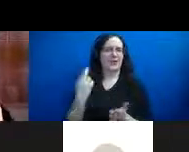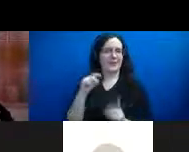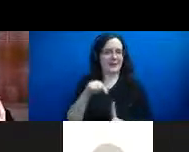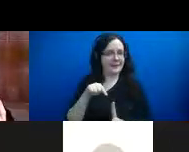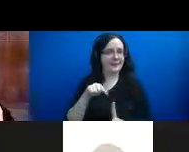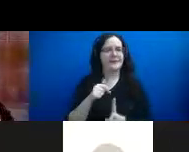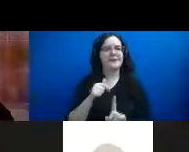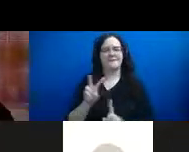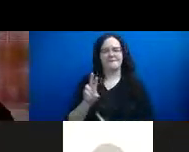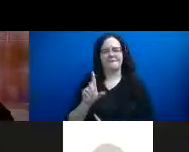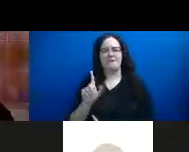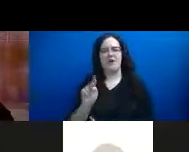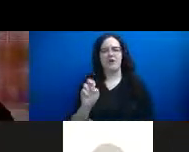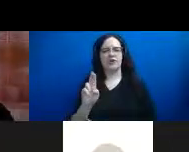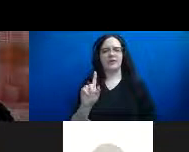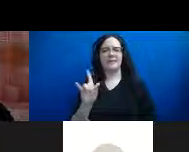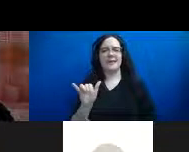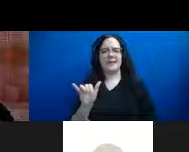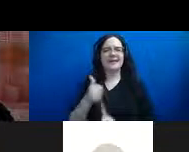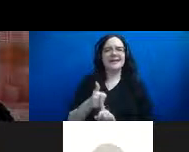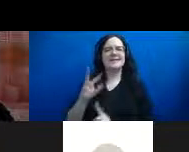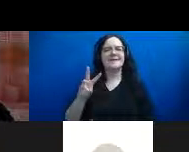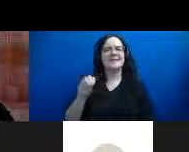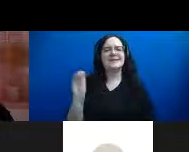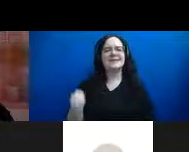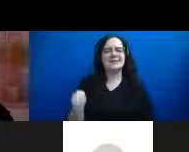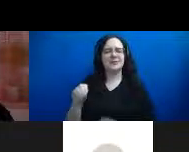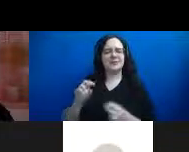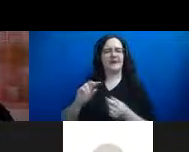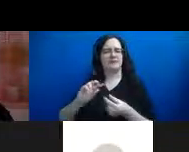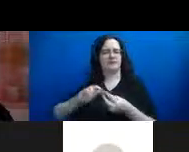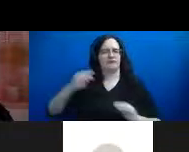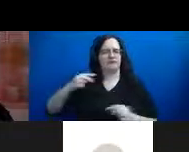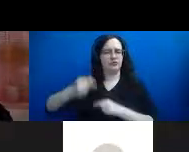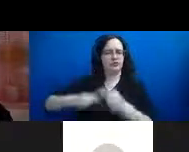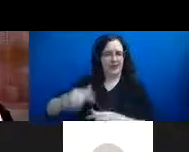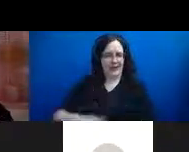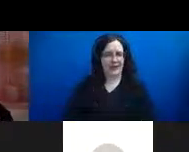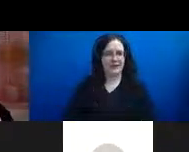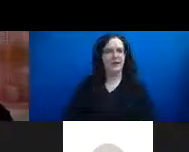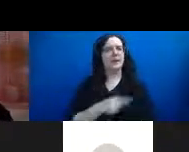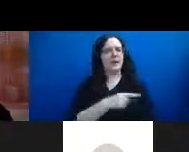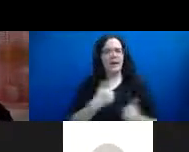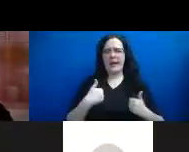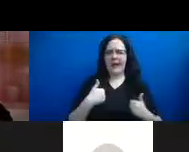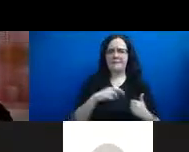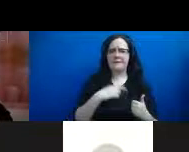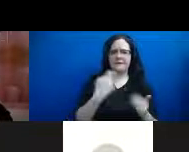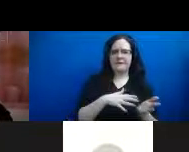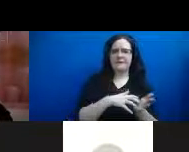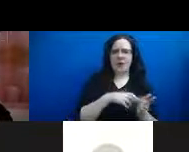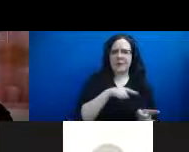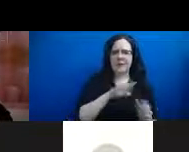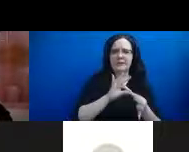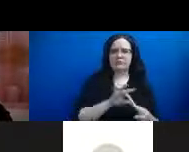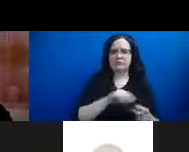there's a biological vulnerability that's specific to addictions, but then there's this overlapping